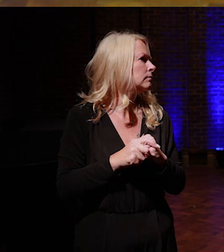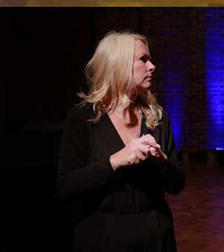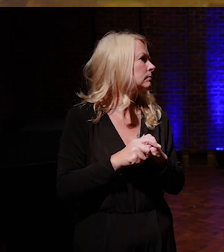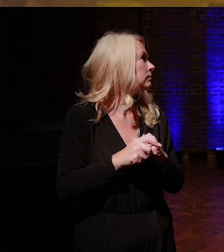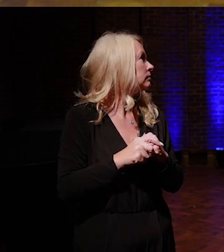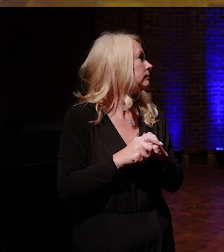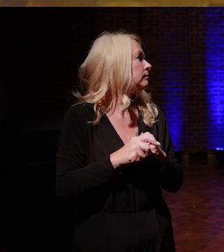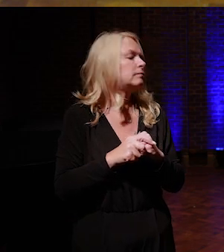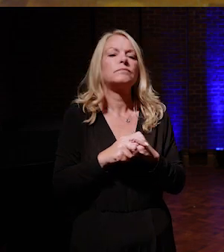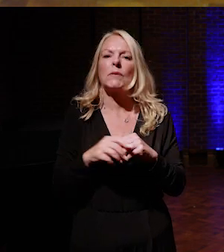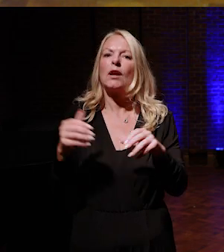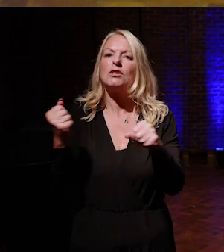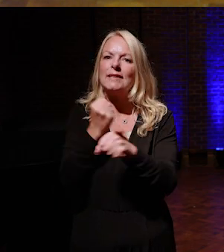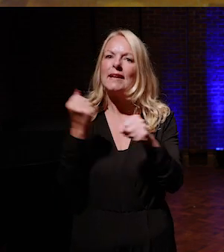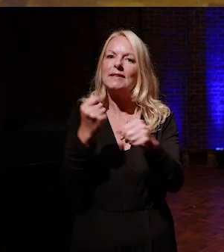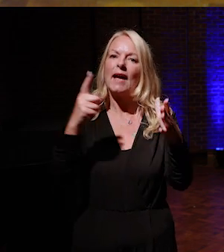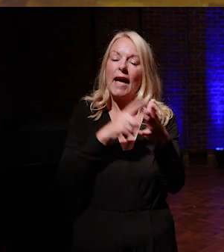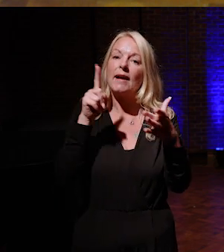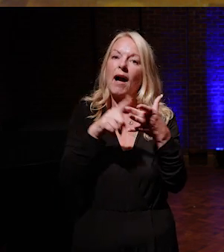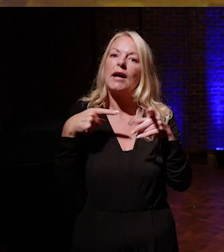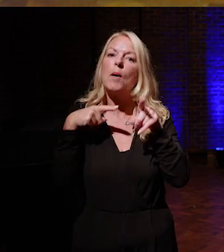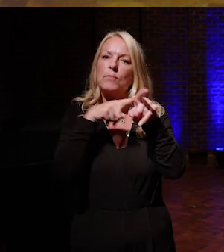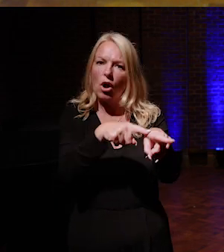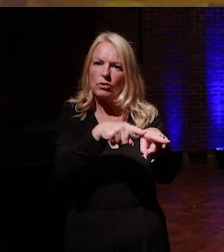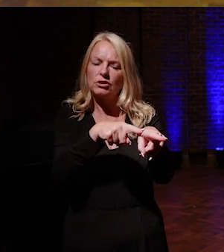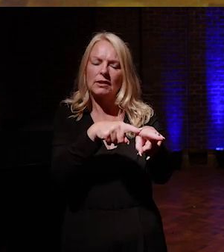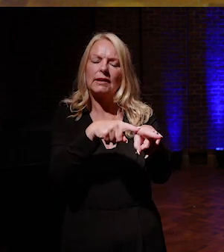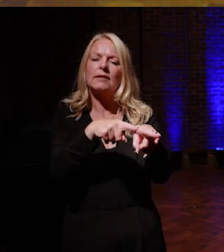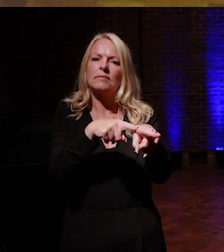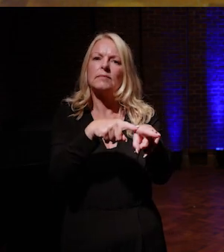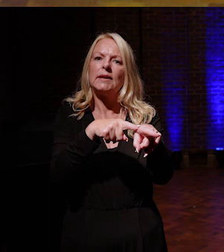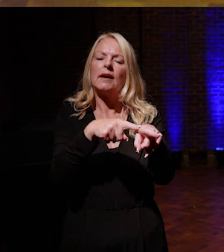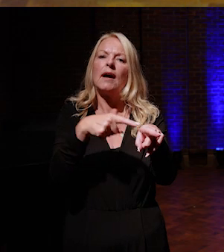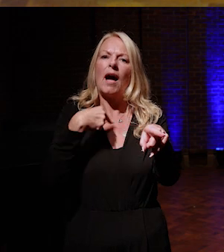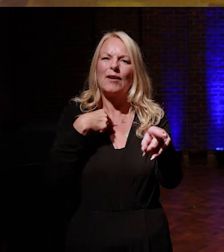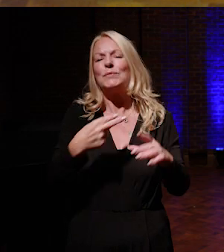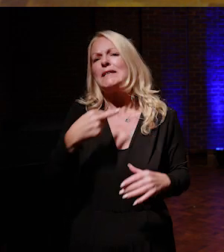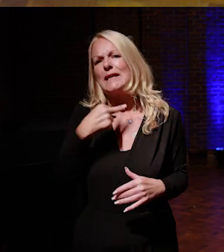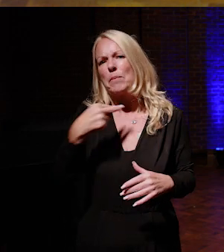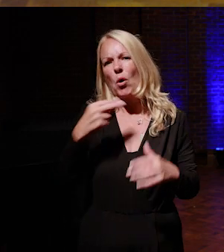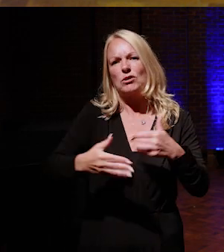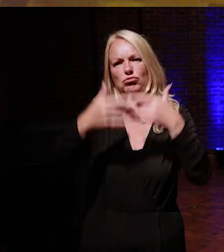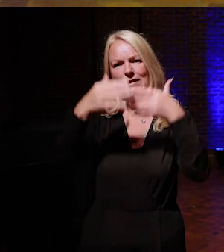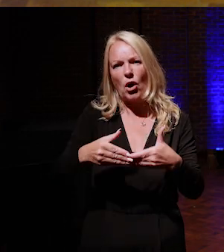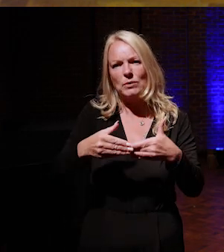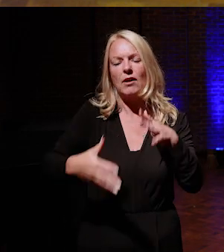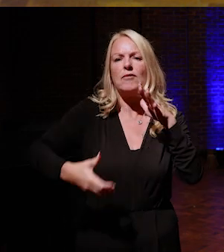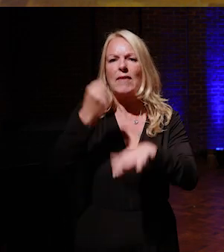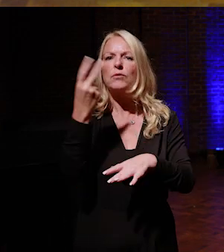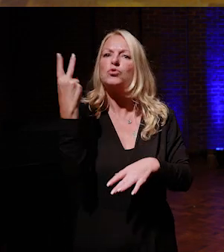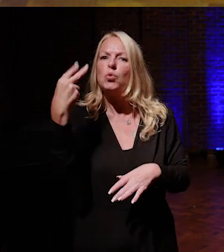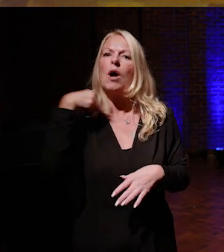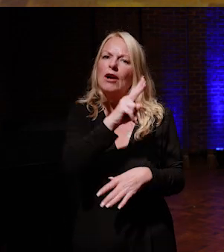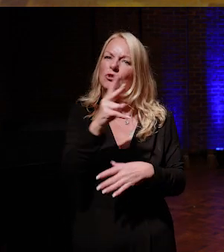And so when we did our AI approach, I was actually a bit disappointed with the results. We found 200